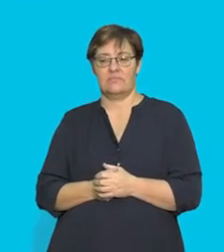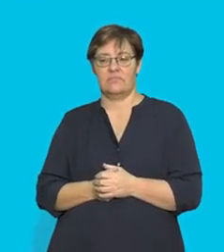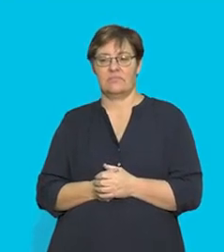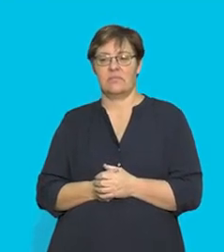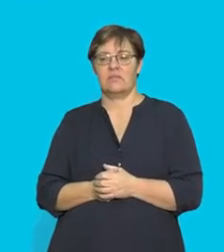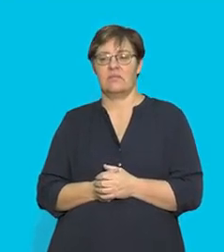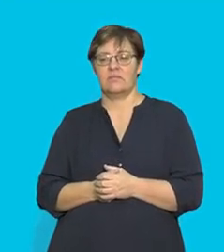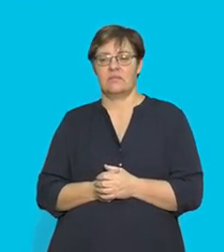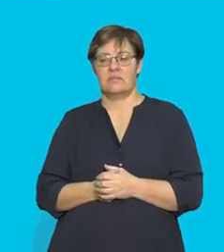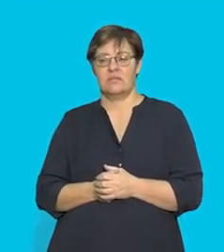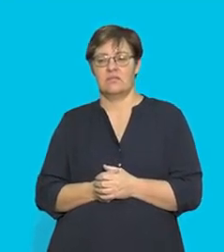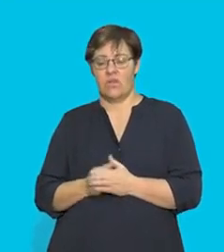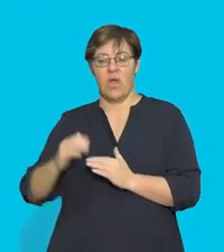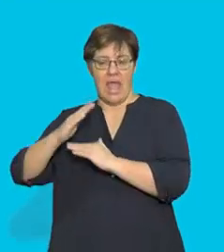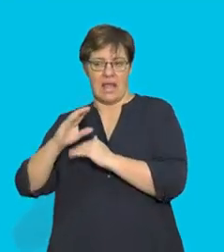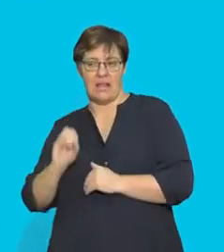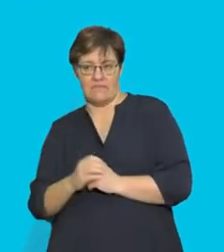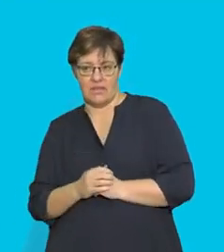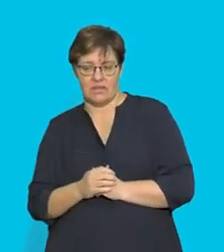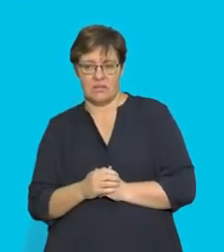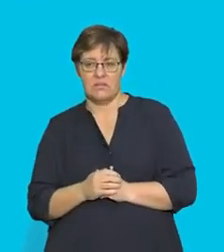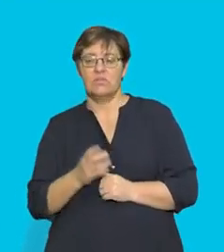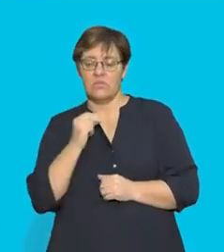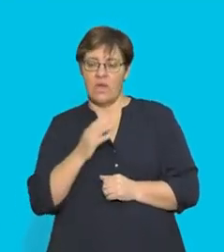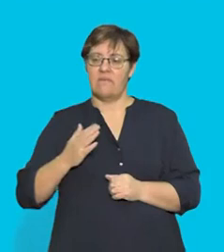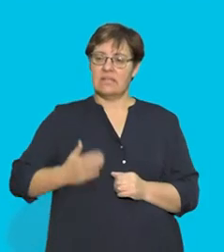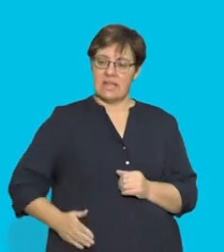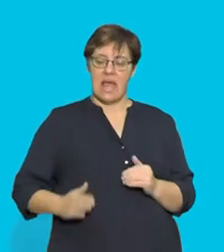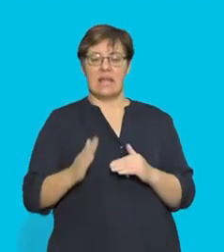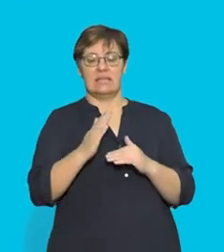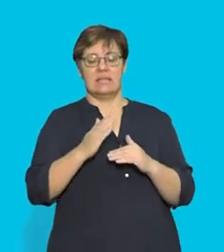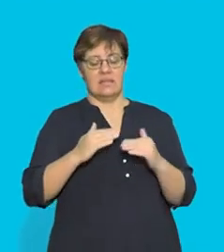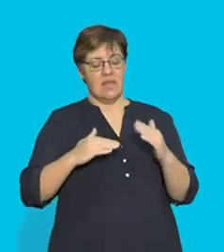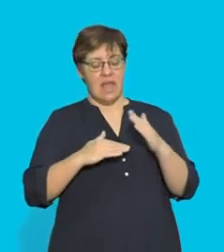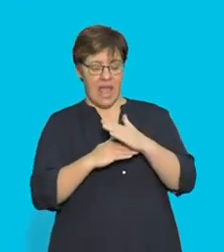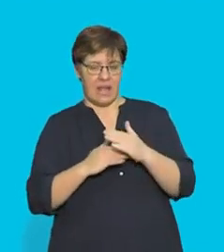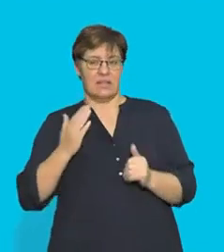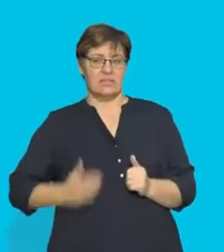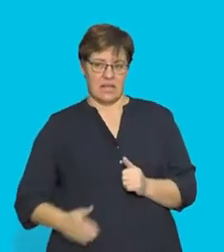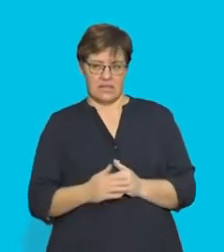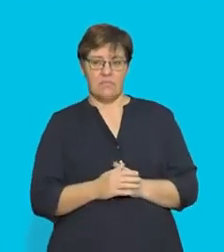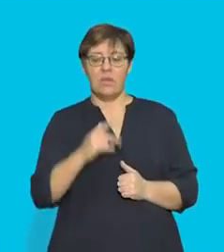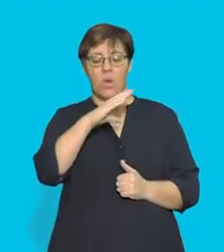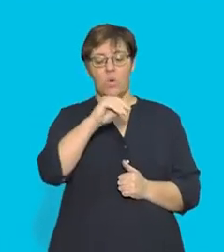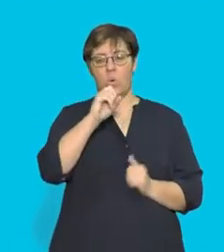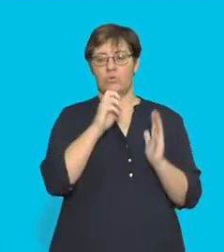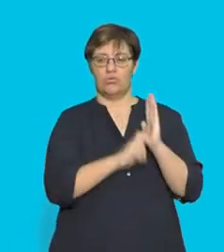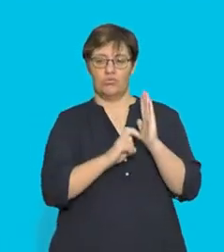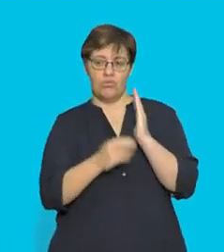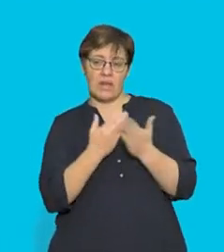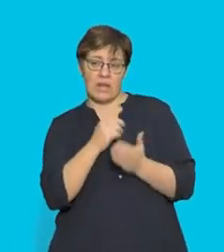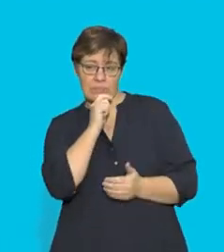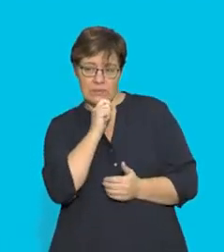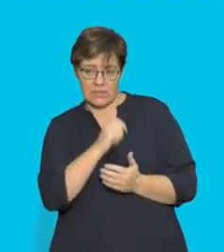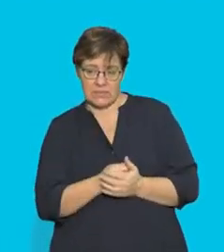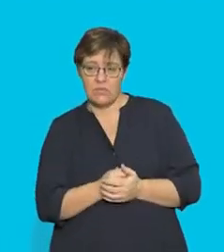here, and we've got the angle in between. So it looks like we've got side, angle, side. So we can use Cos Rule, and we can use Cos